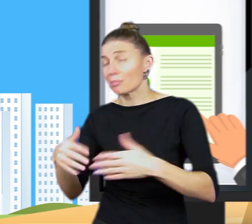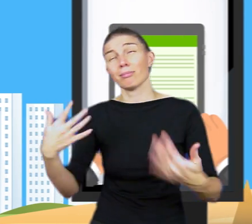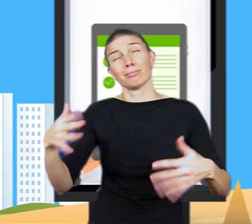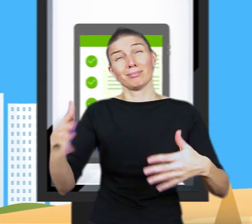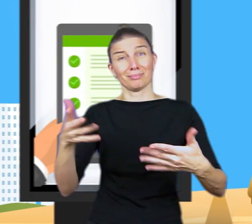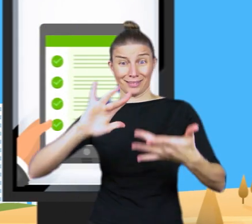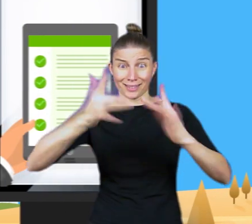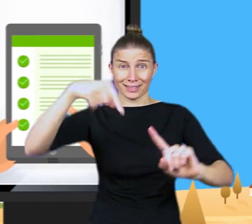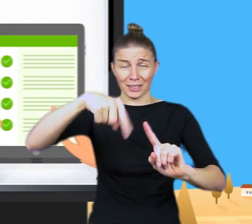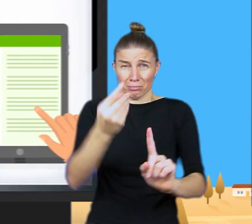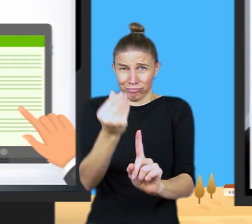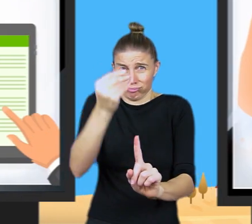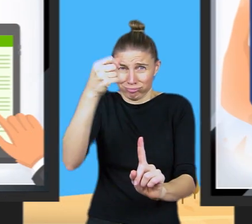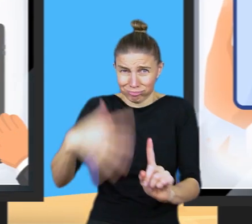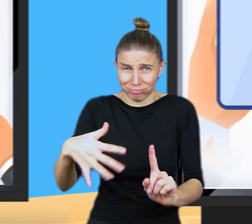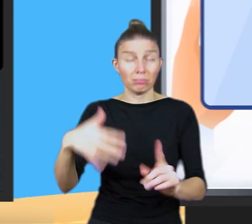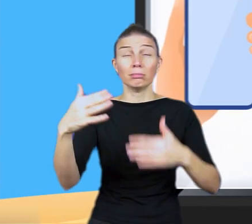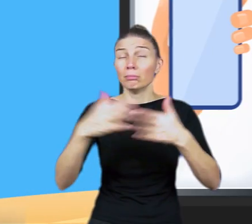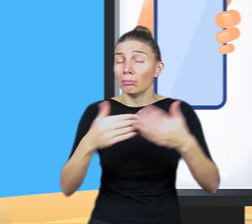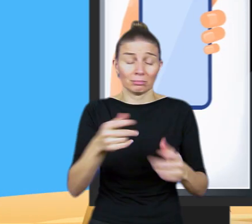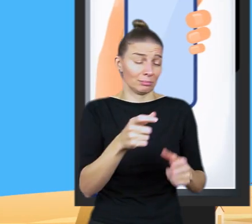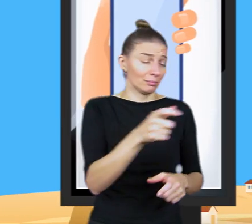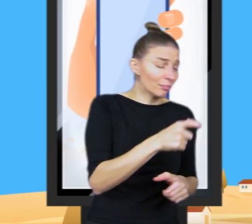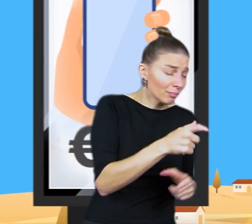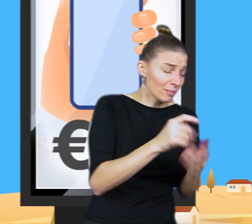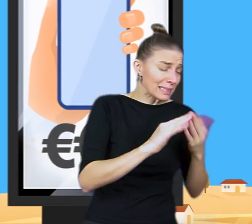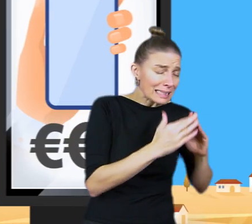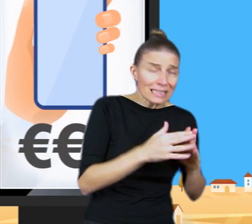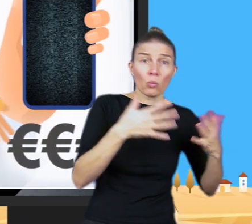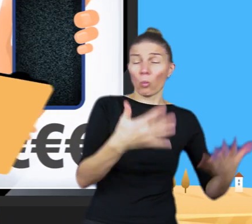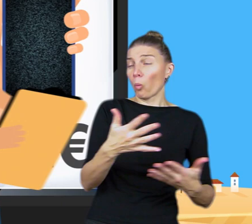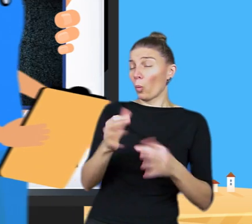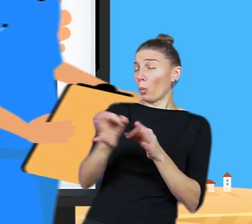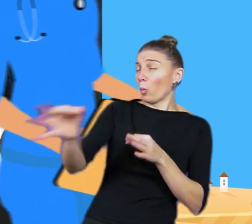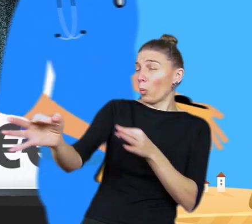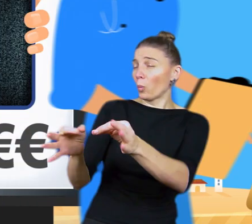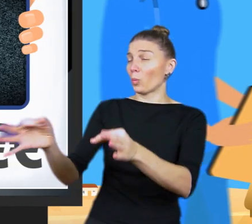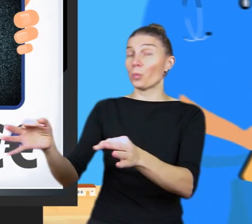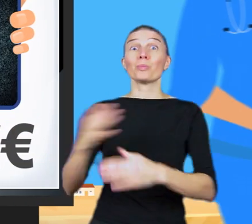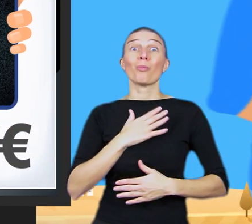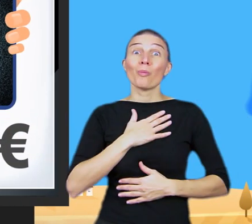platforms. Whether people are disabled or not, digital mediums might not be accessible for all.